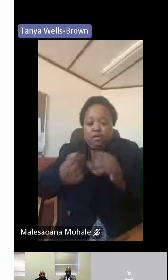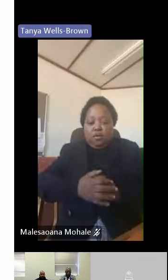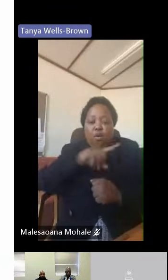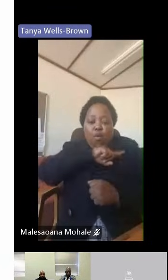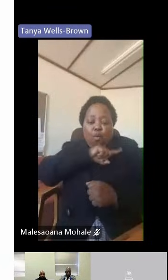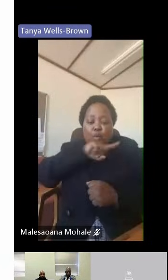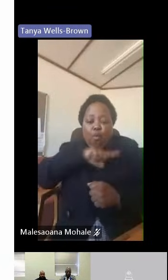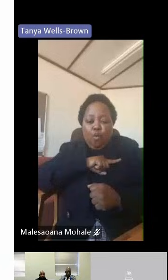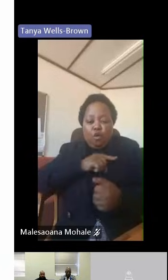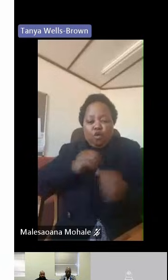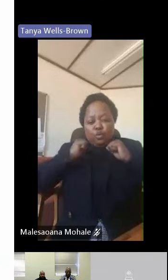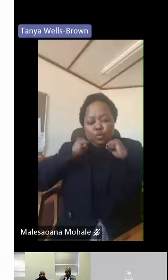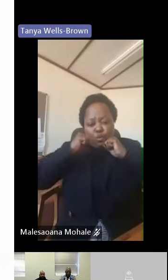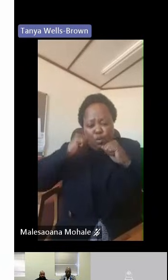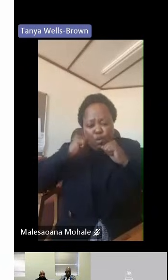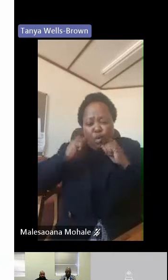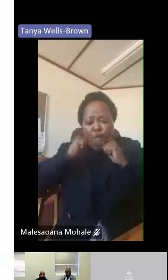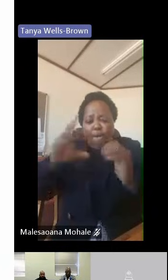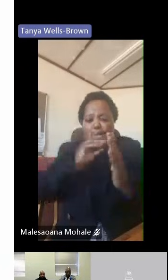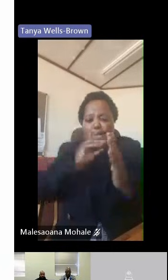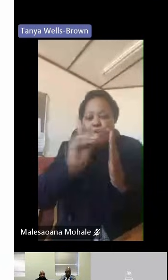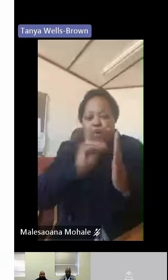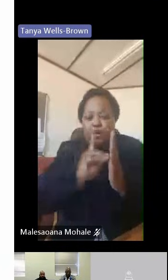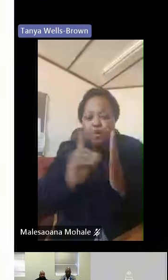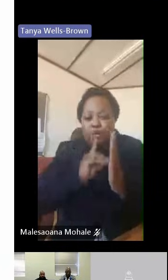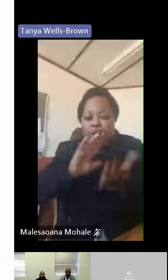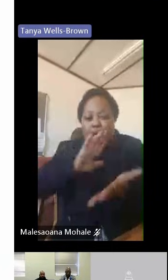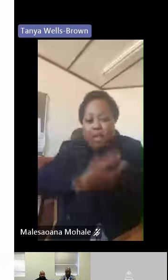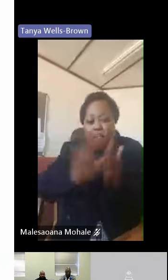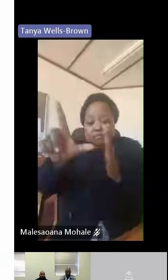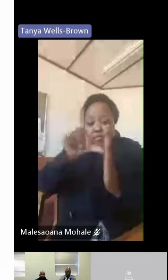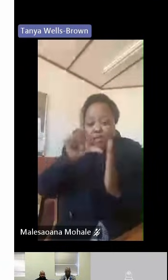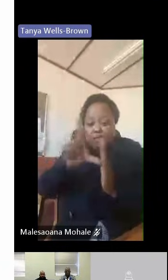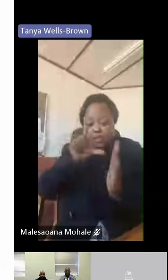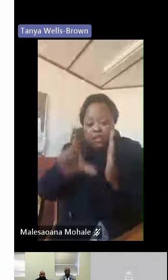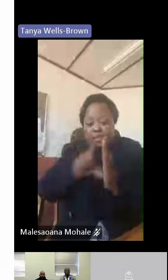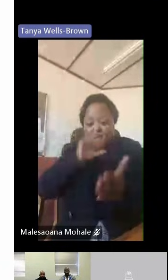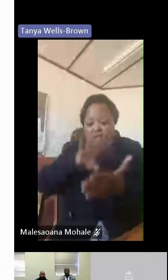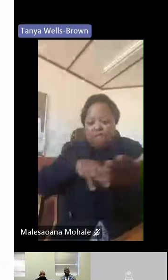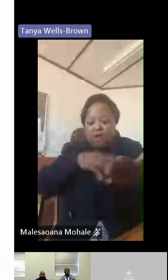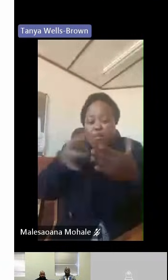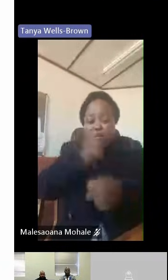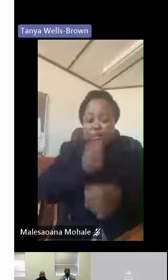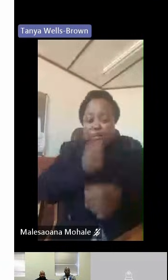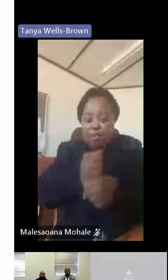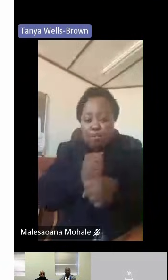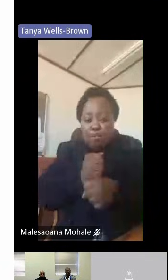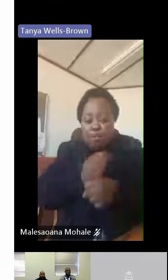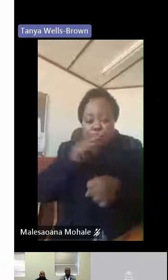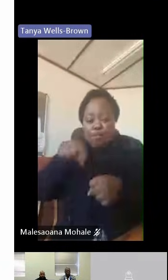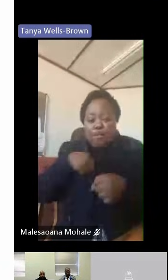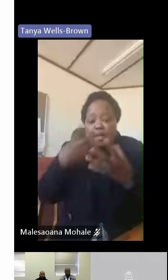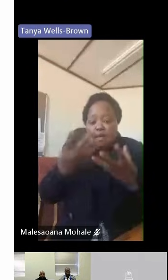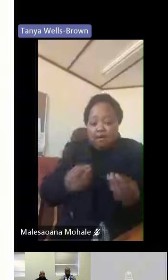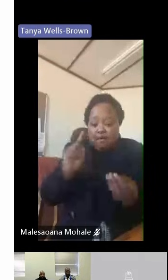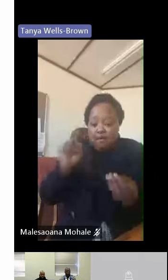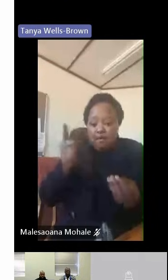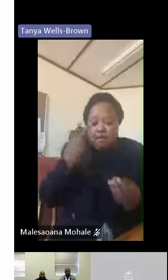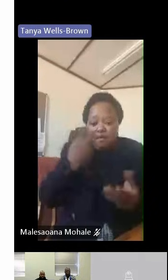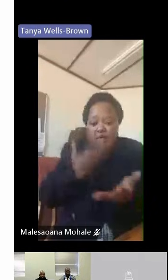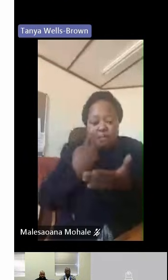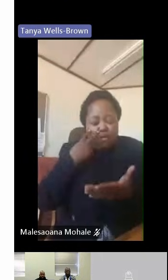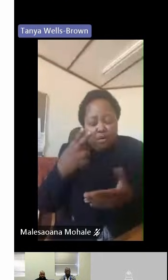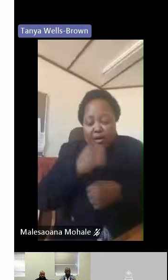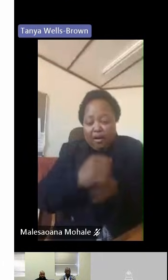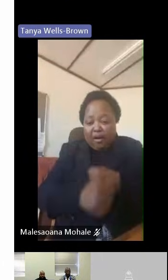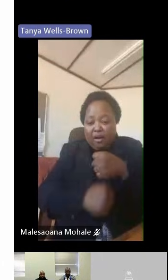and legislative framework. We've got numerous acts. I'm not going to read them out. You can see them, and you're all of you